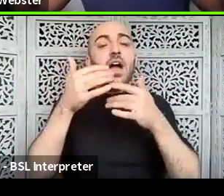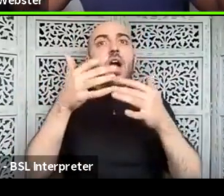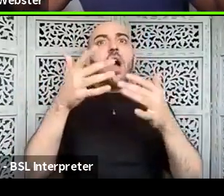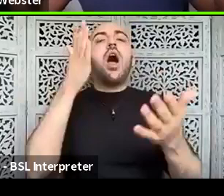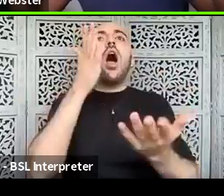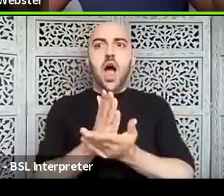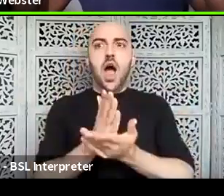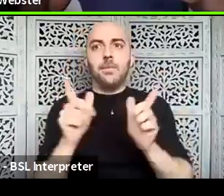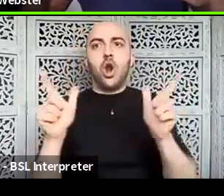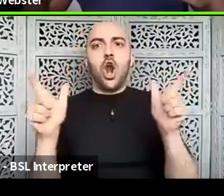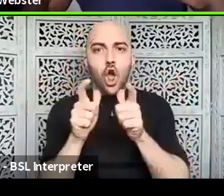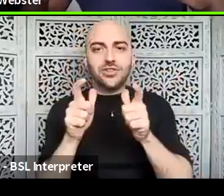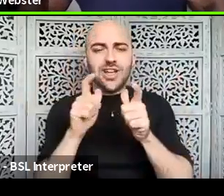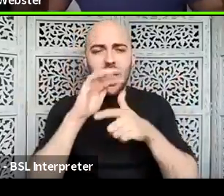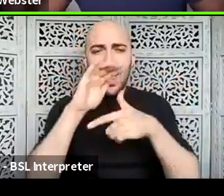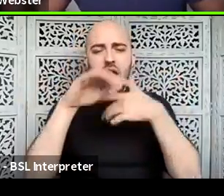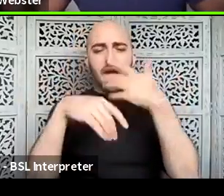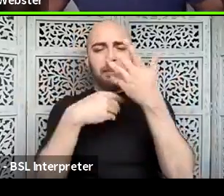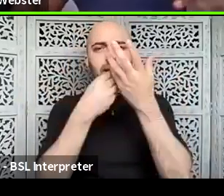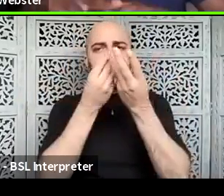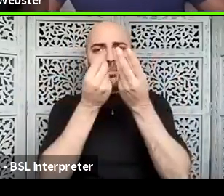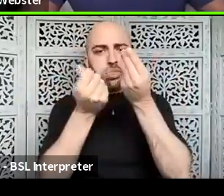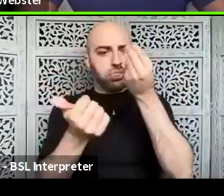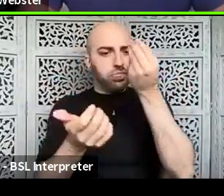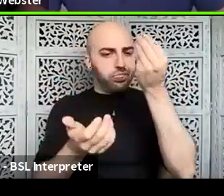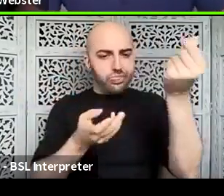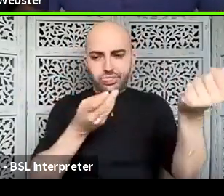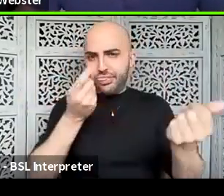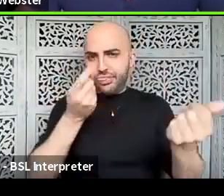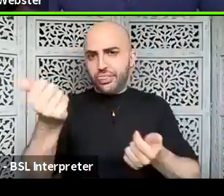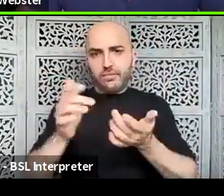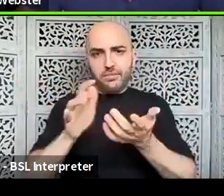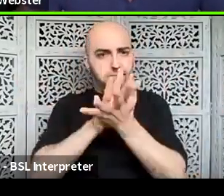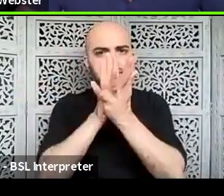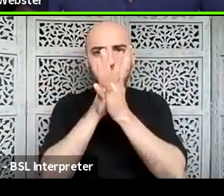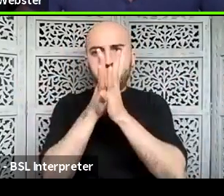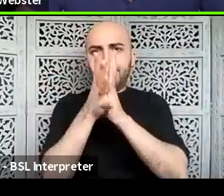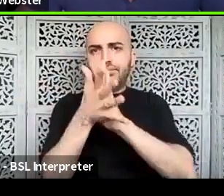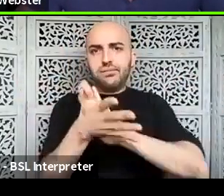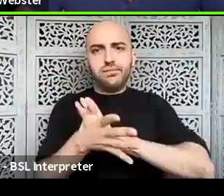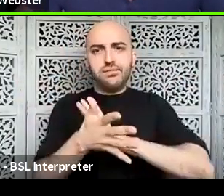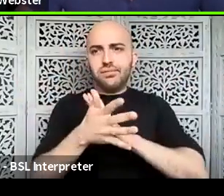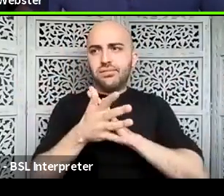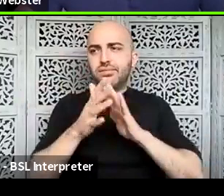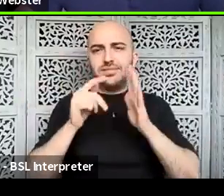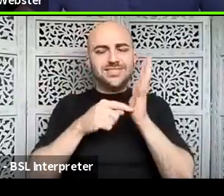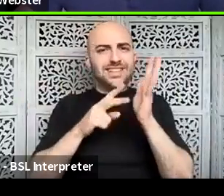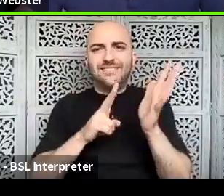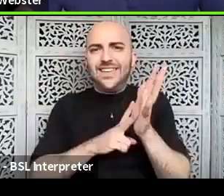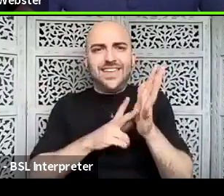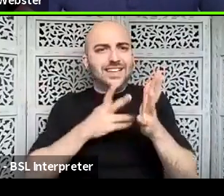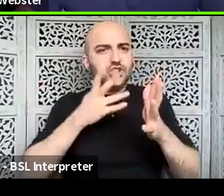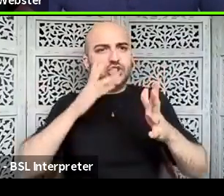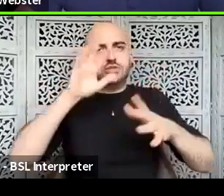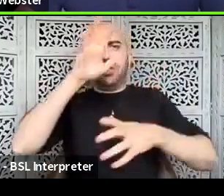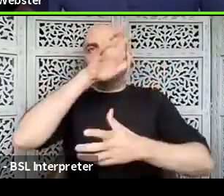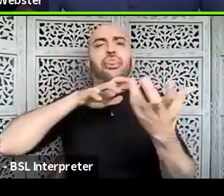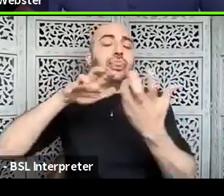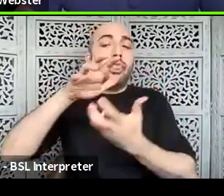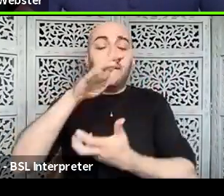slowly crumbled, and it wasn't just that show, like everything, just kind of fell apart, I guess, in television, thankfully